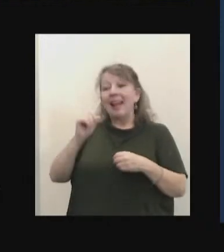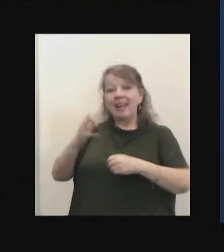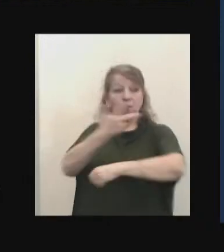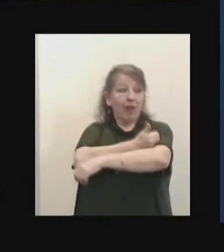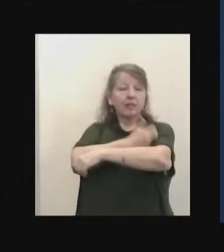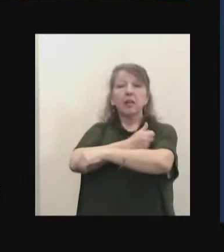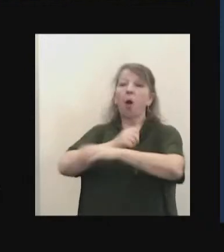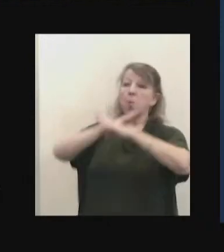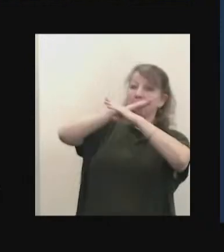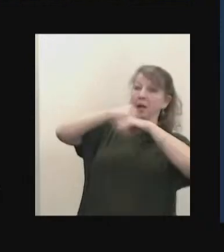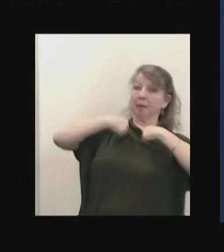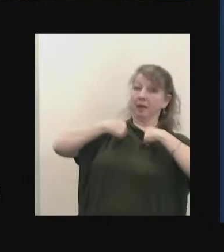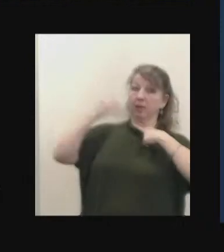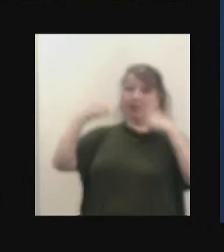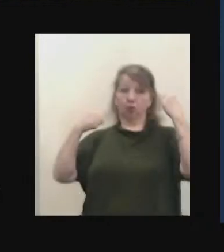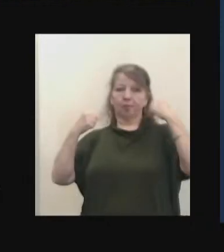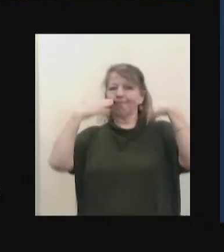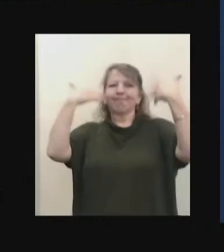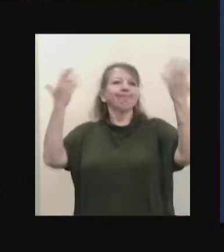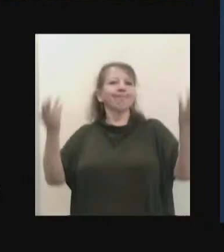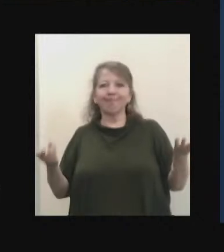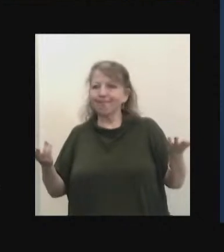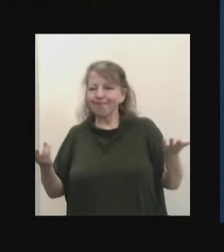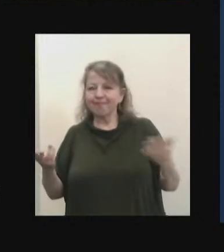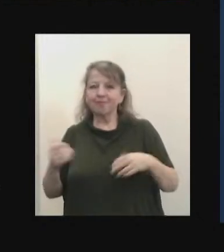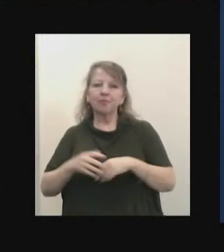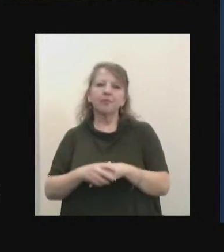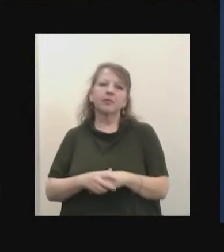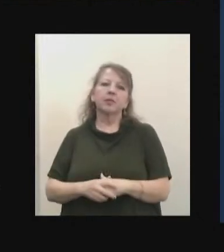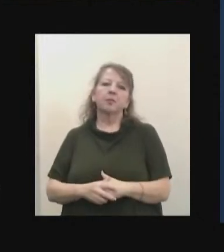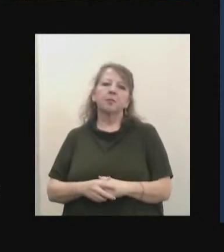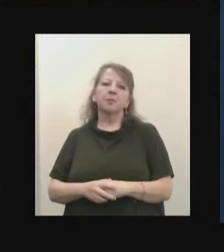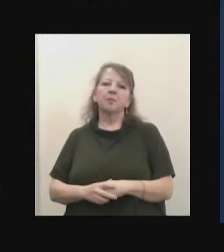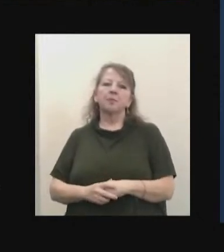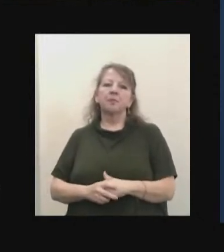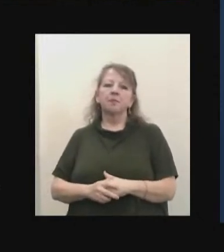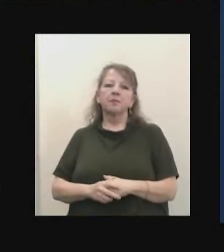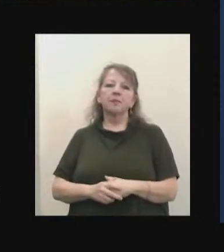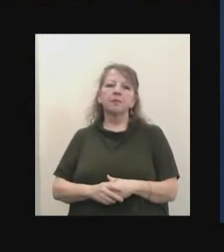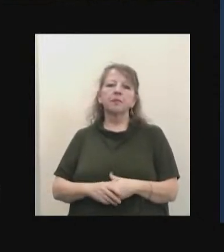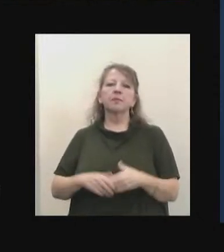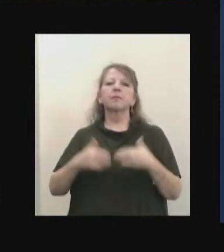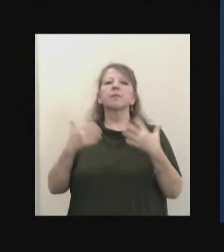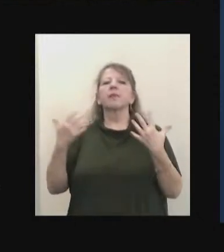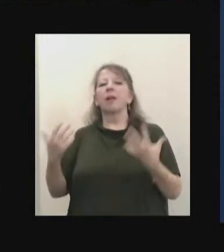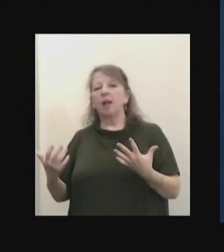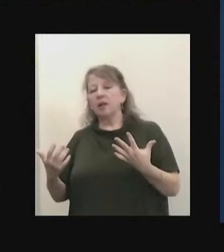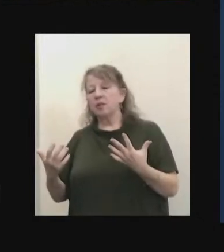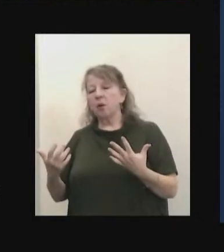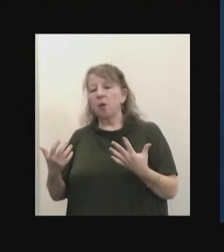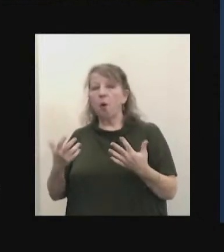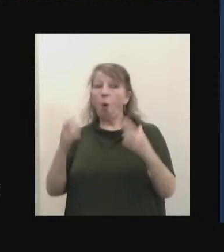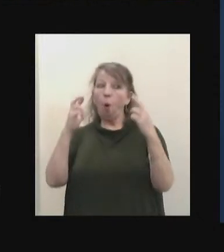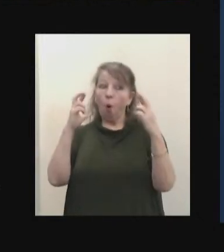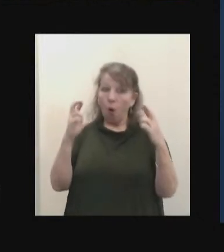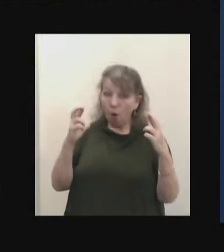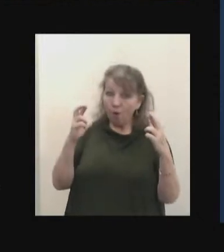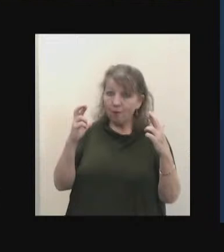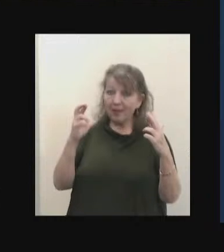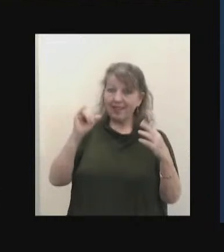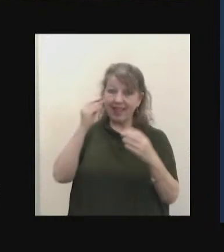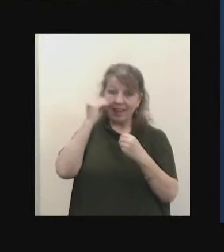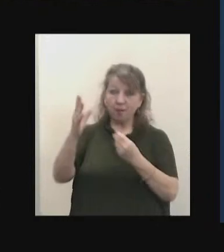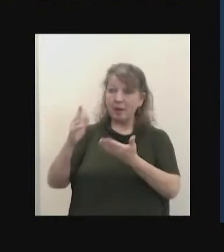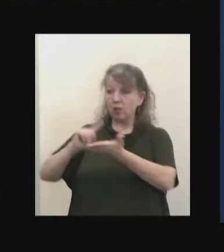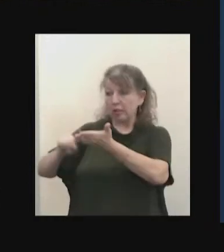against preventing moderate to severe illness from the Omicron variant. So we're going to hopefully know that all in another couple weeks,